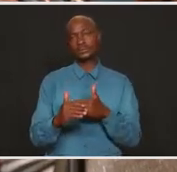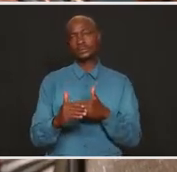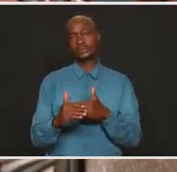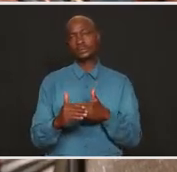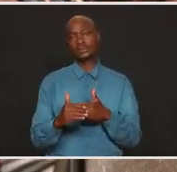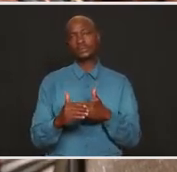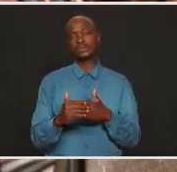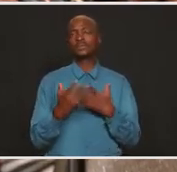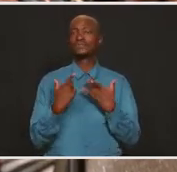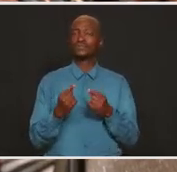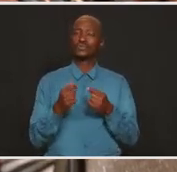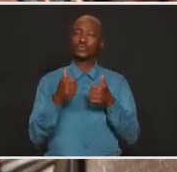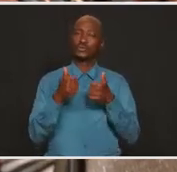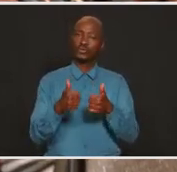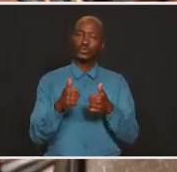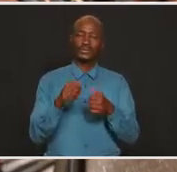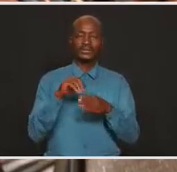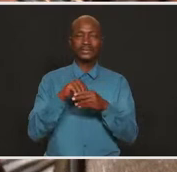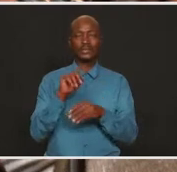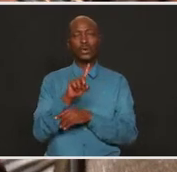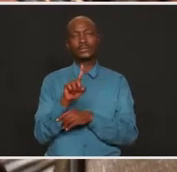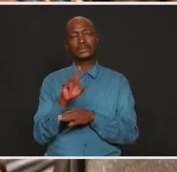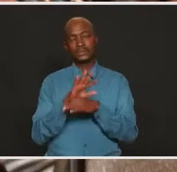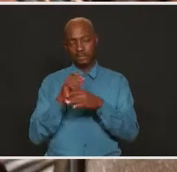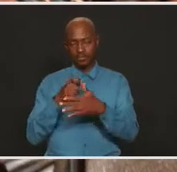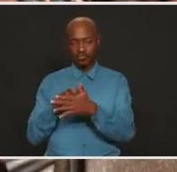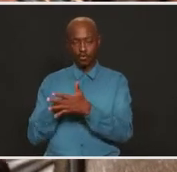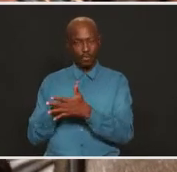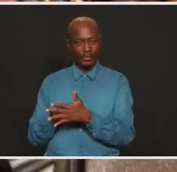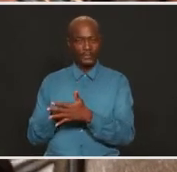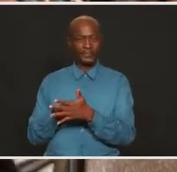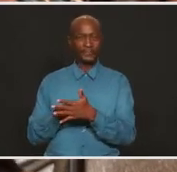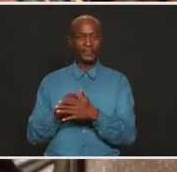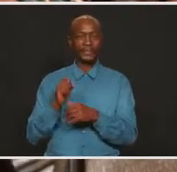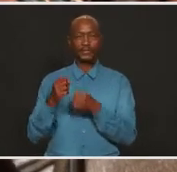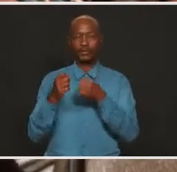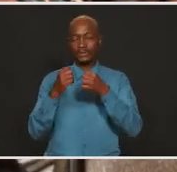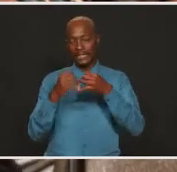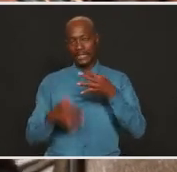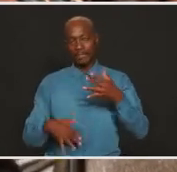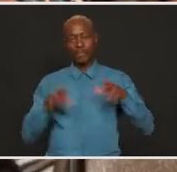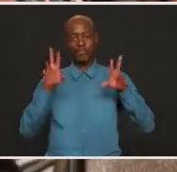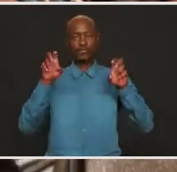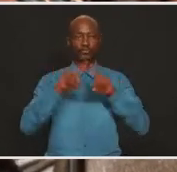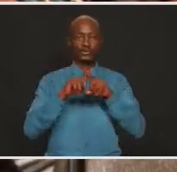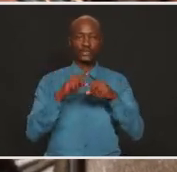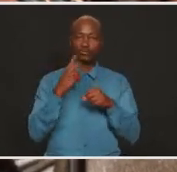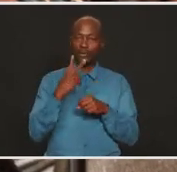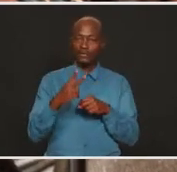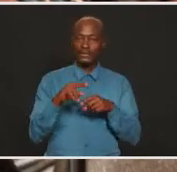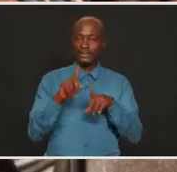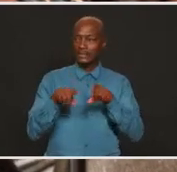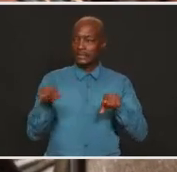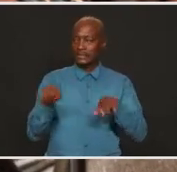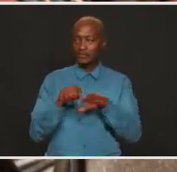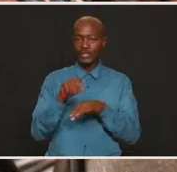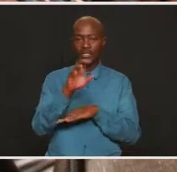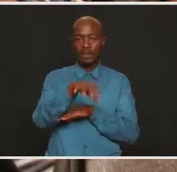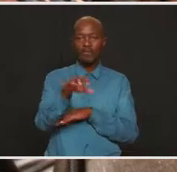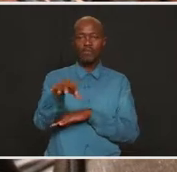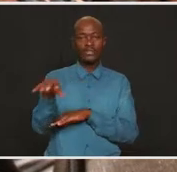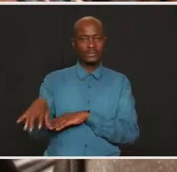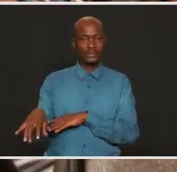doing good in procurement because there are a number of issues that we have seen in different provinces where